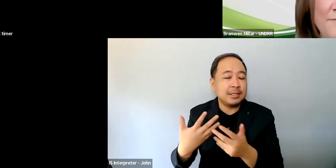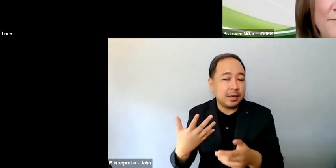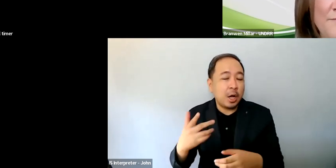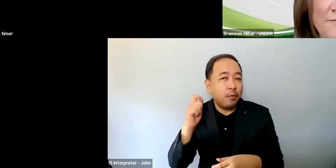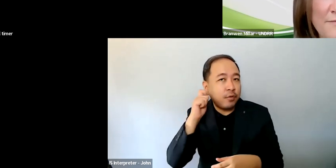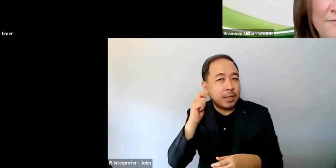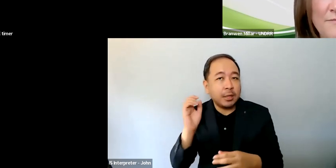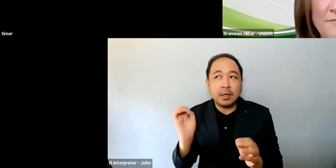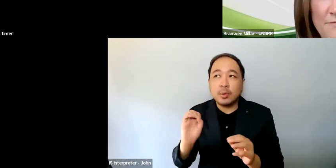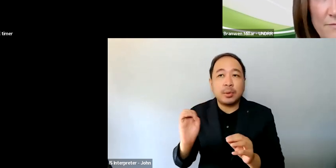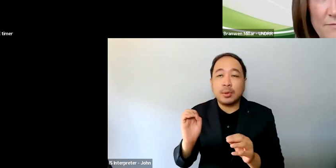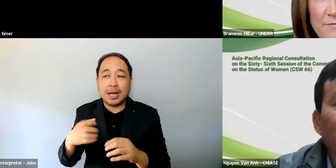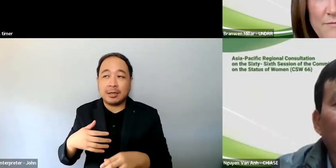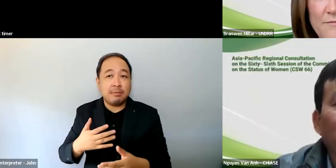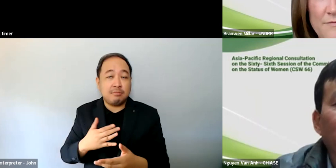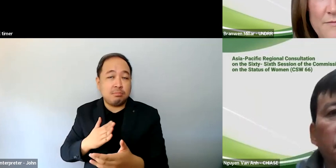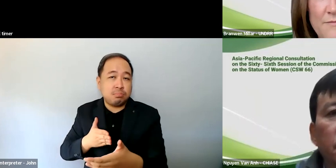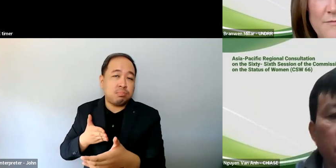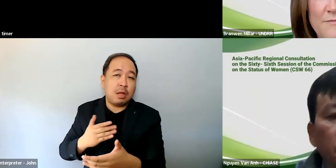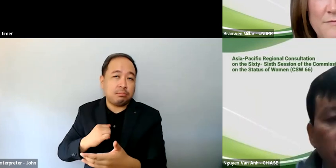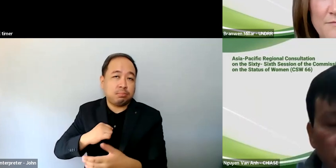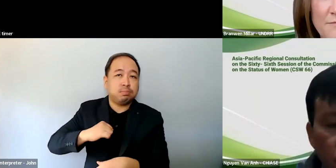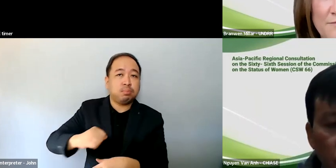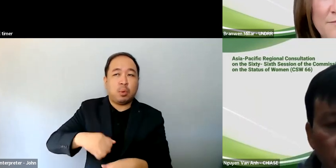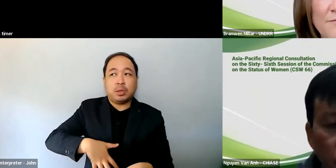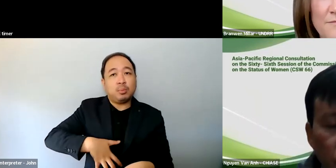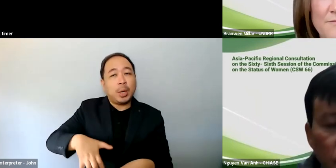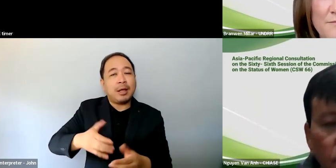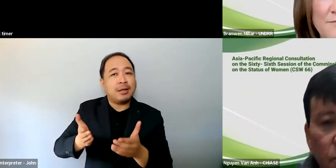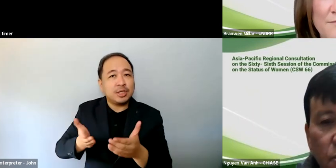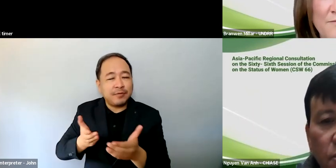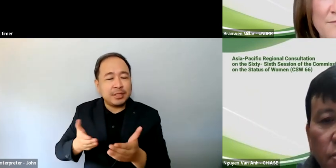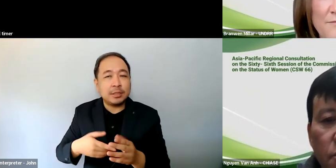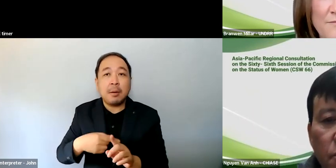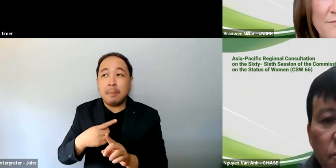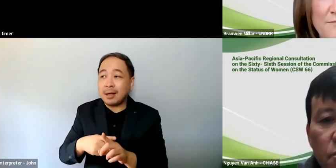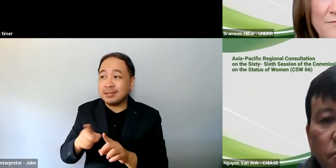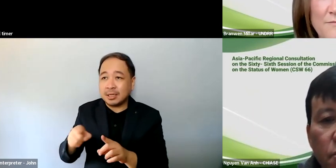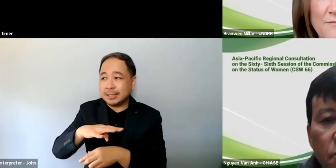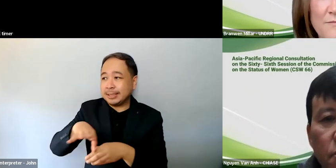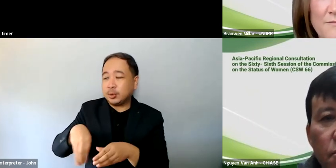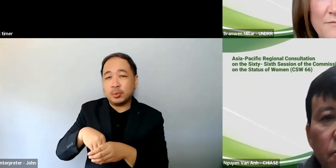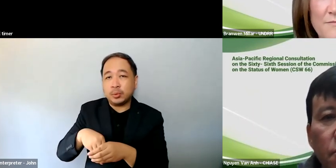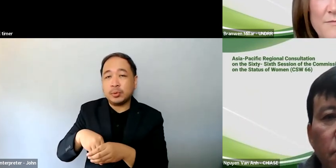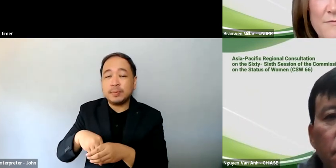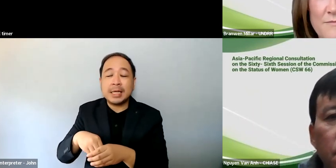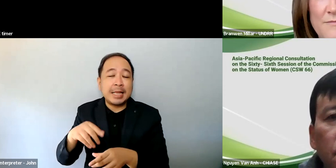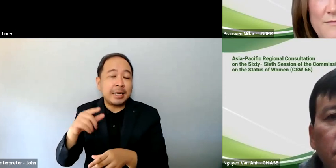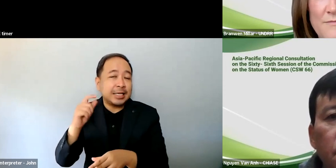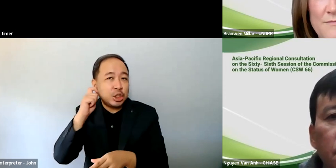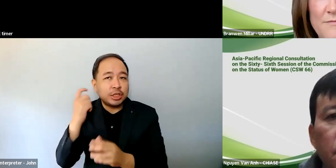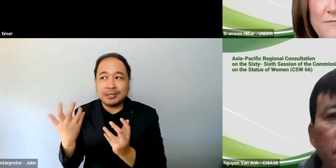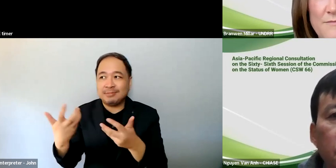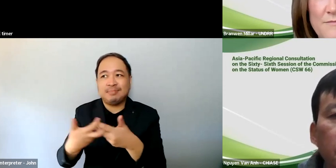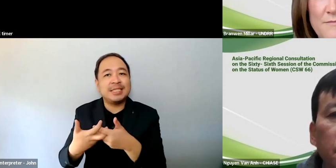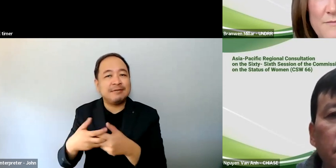services due to damages to roads, bridges, or broken communication channels, cyclone shelters not inclusive of gender-specific needs of privacy. It is